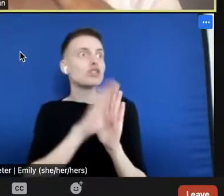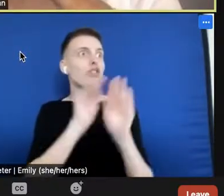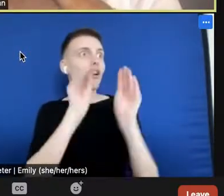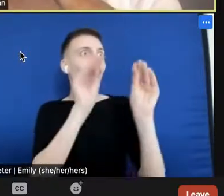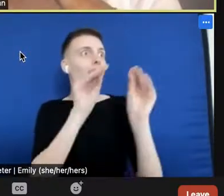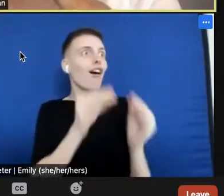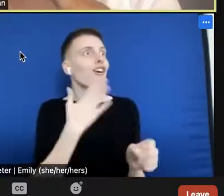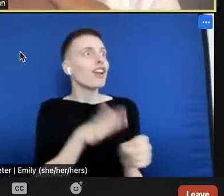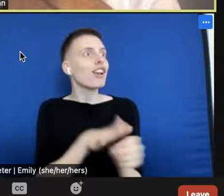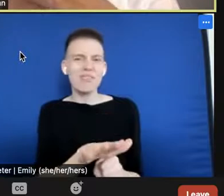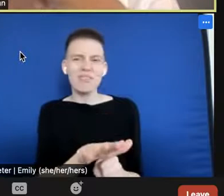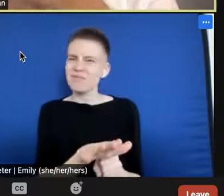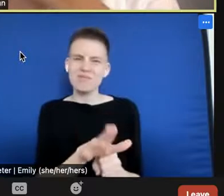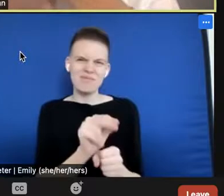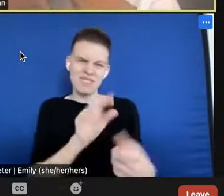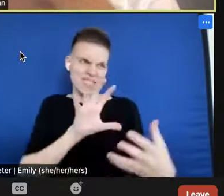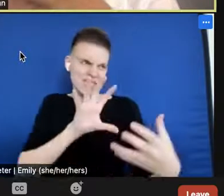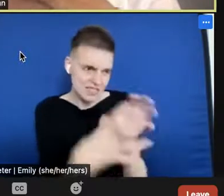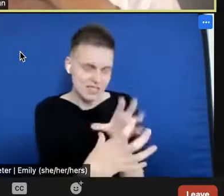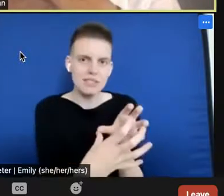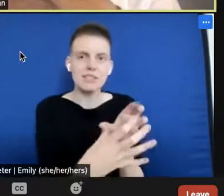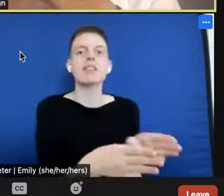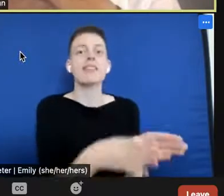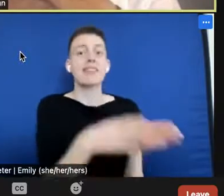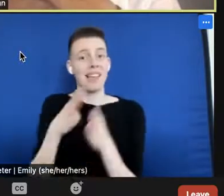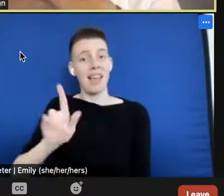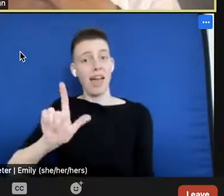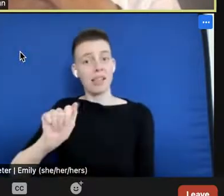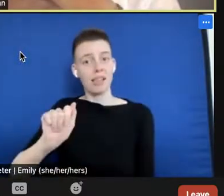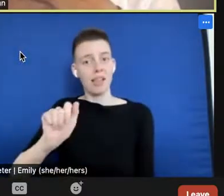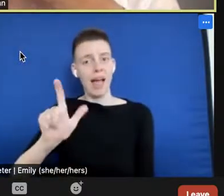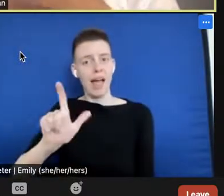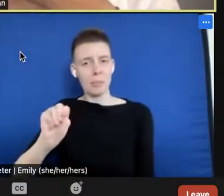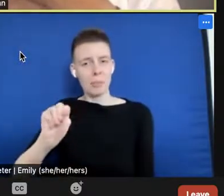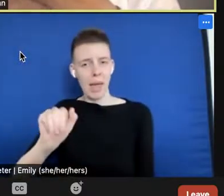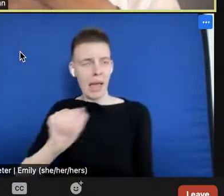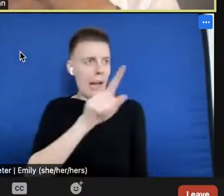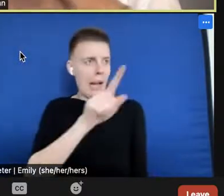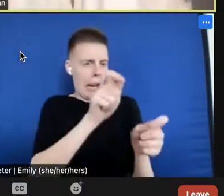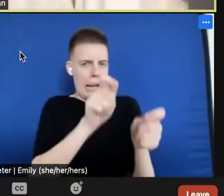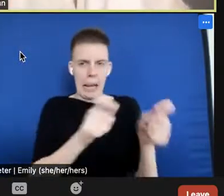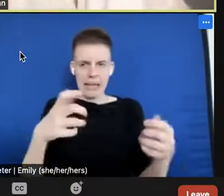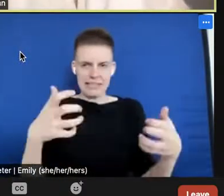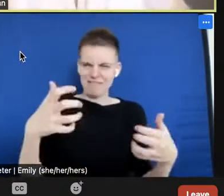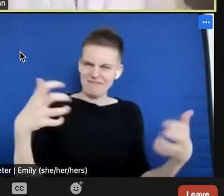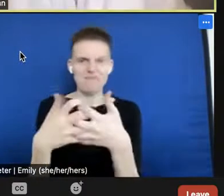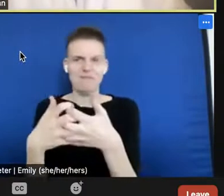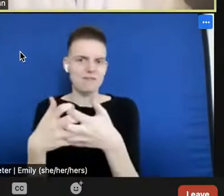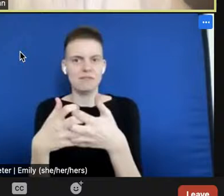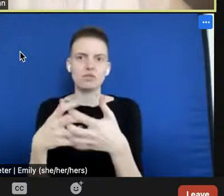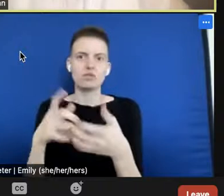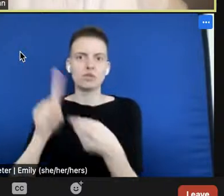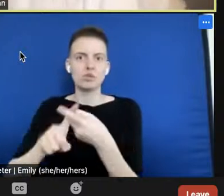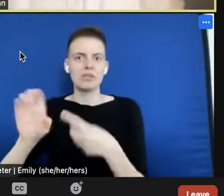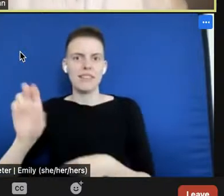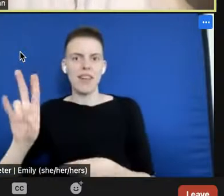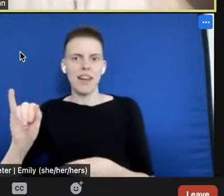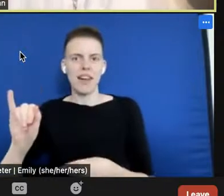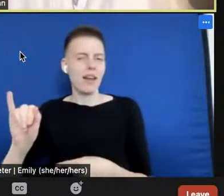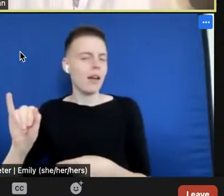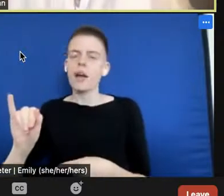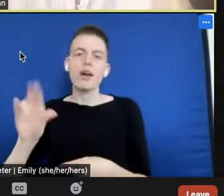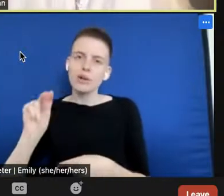media assessment was really trying to jam kids that are round into a square hole, right? So